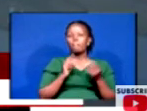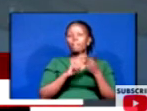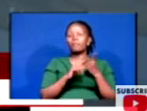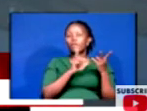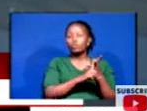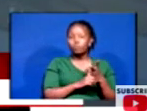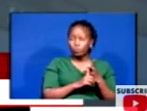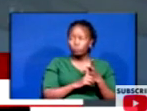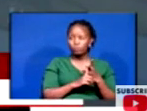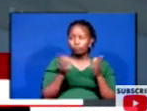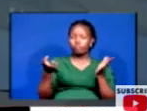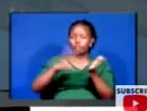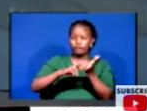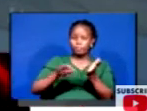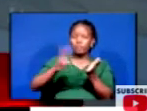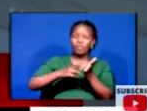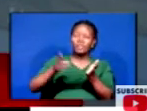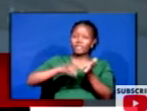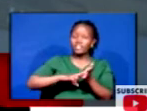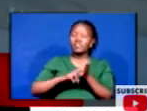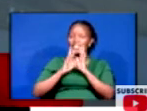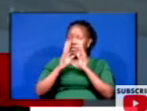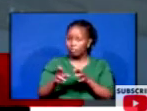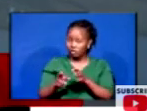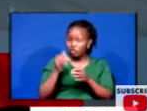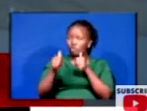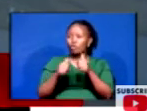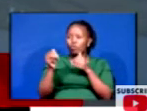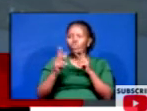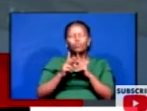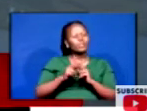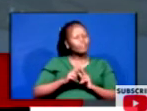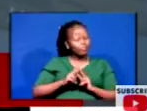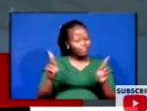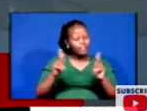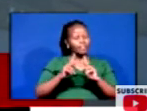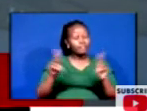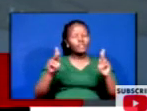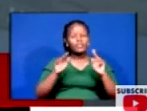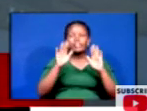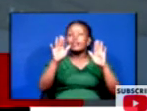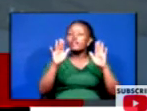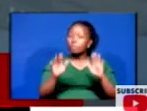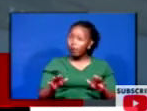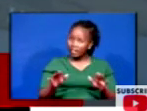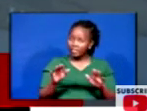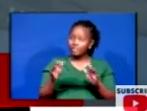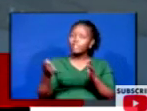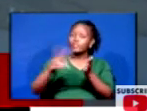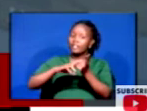the registrar's report, and which was the most important report, and most of us, that is the report we are looking at. The registrar's report saying